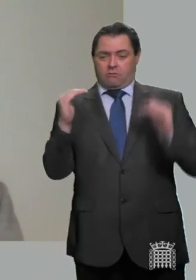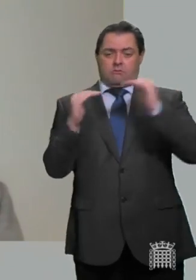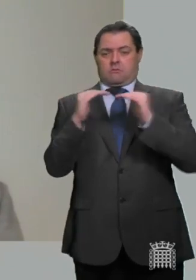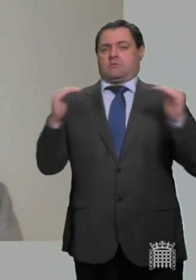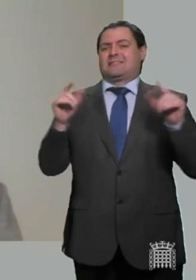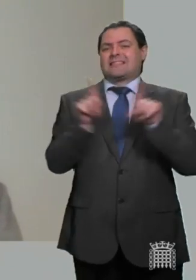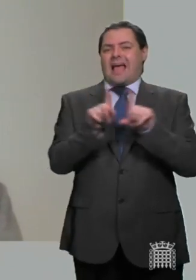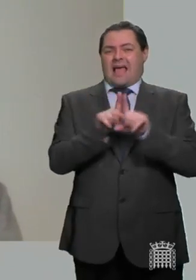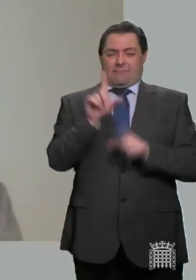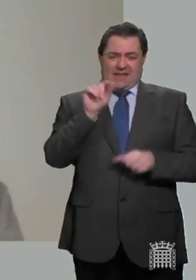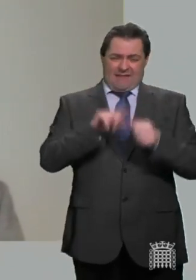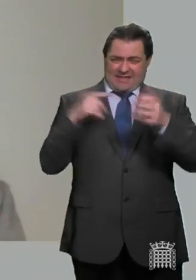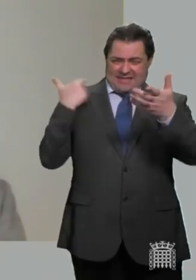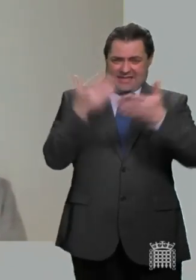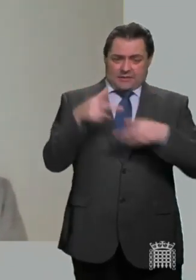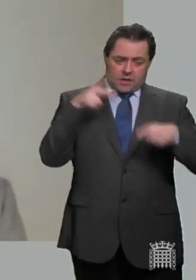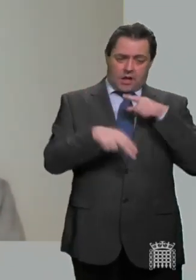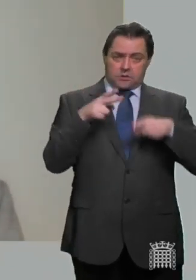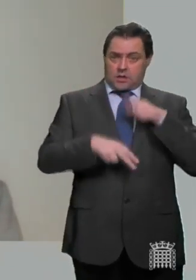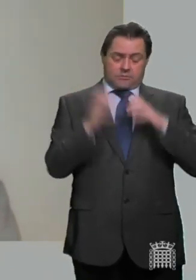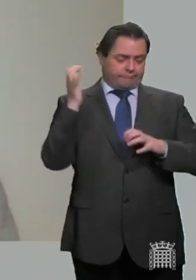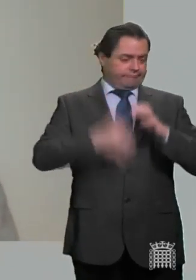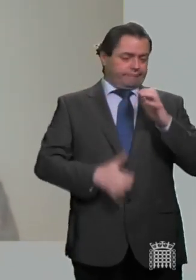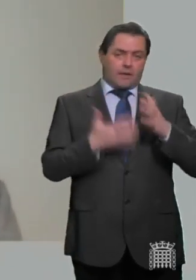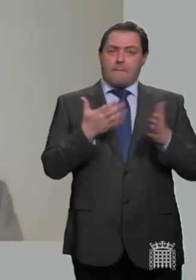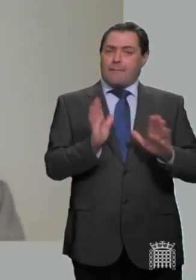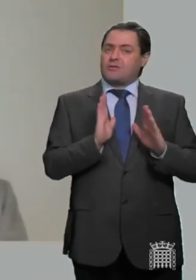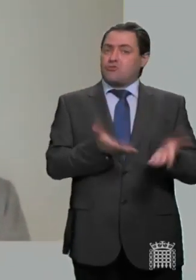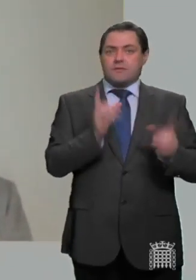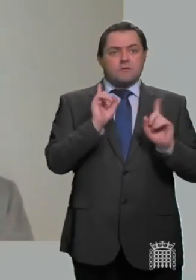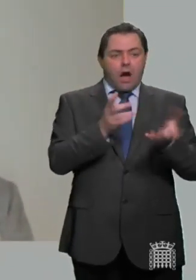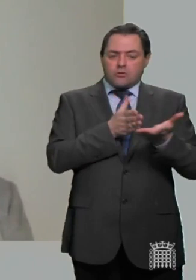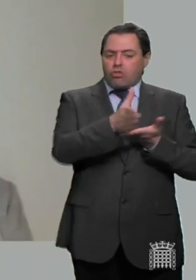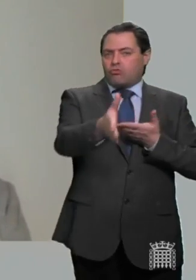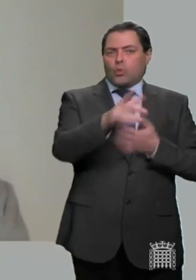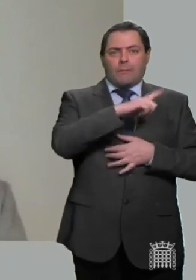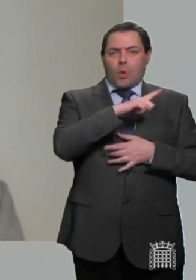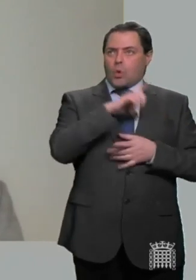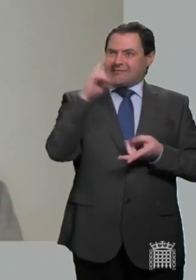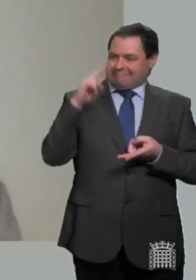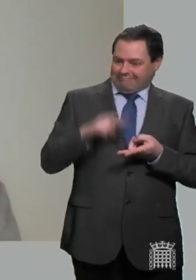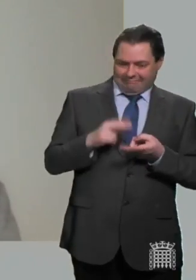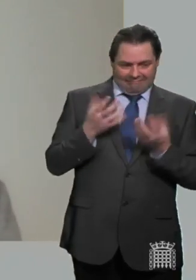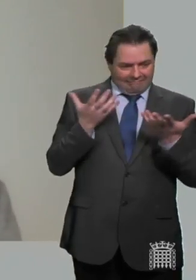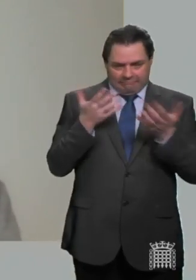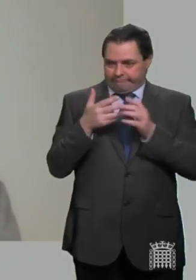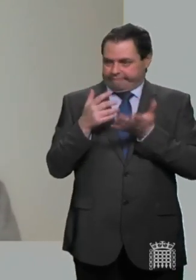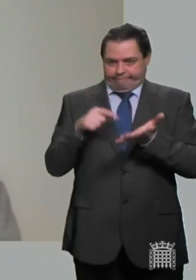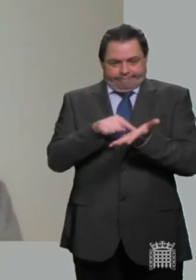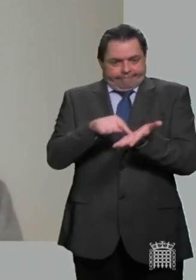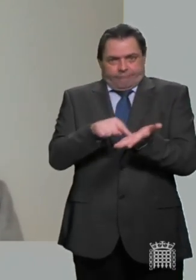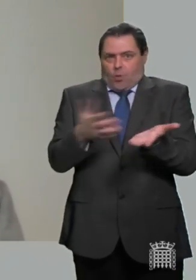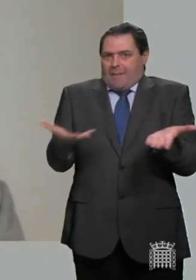Eleven years of tourist steady cuts destroyed the capacity of our public services to withstand the pandemic and now he plans to bypass the democratic